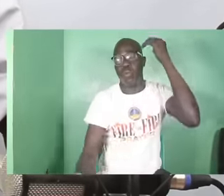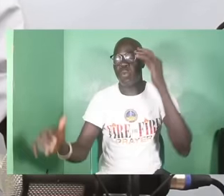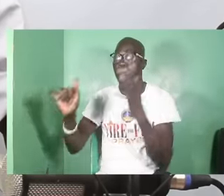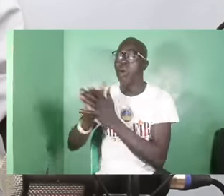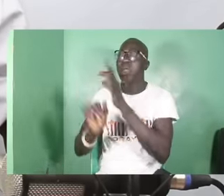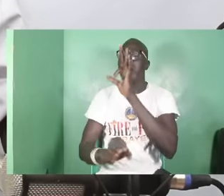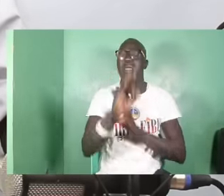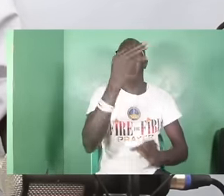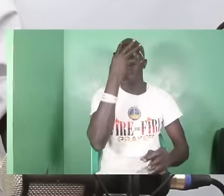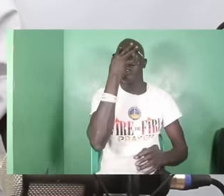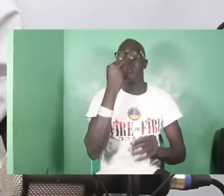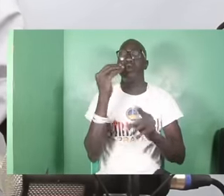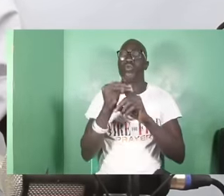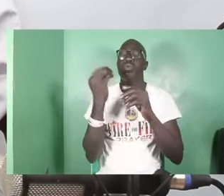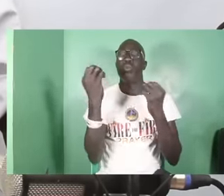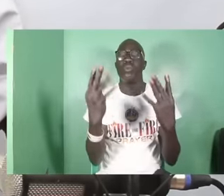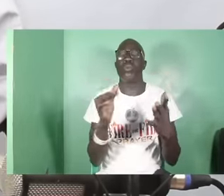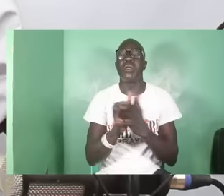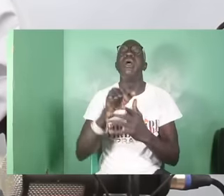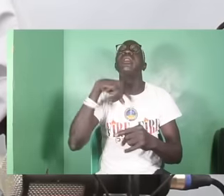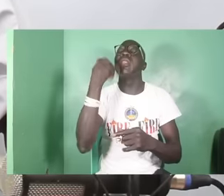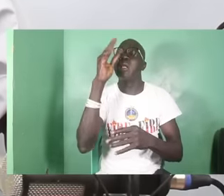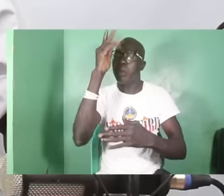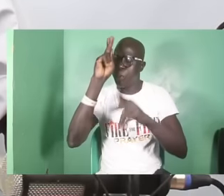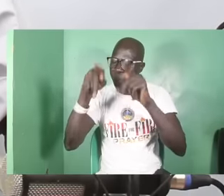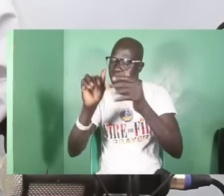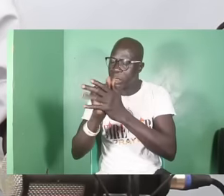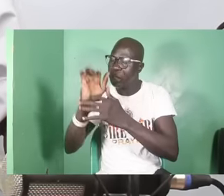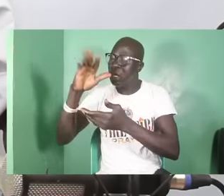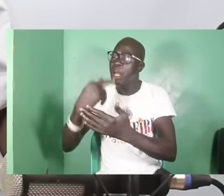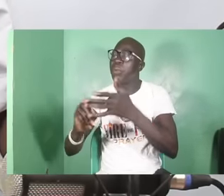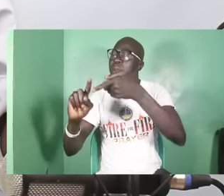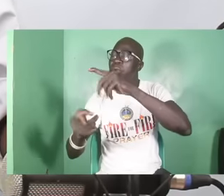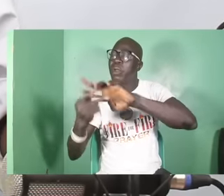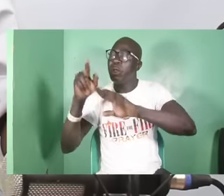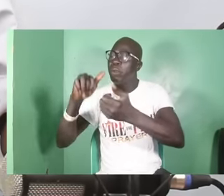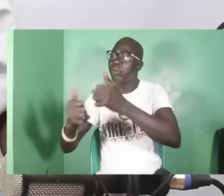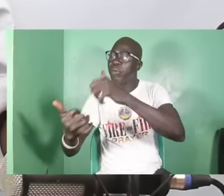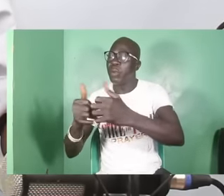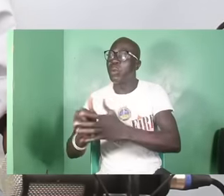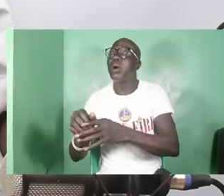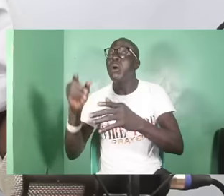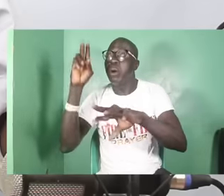ti orun ba ti mpoju where you sleep so so fe to wa legbe fe o ya wake up